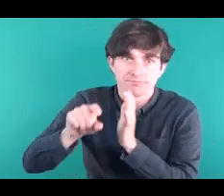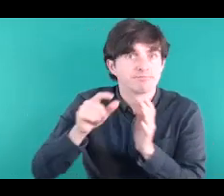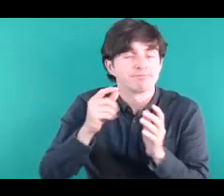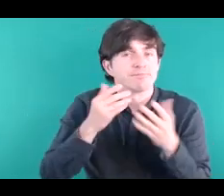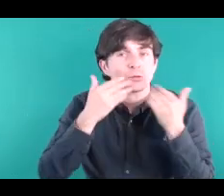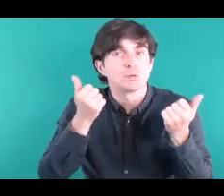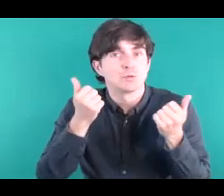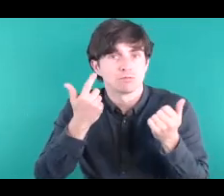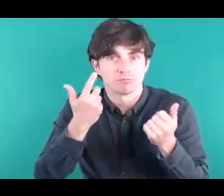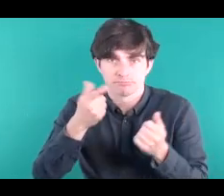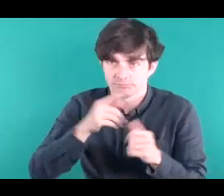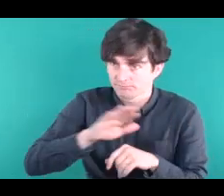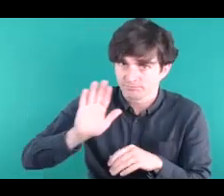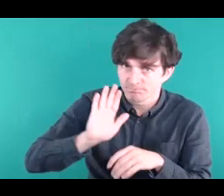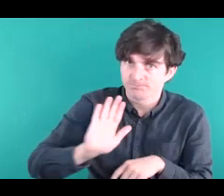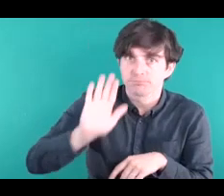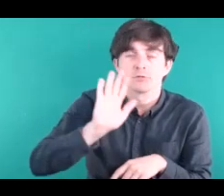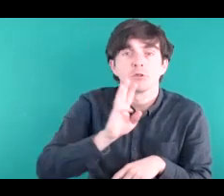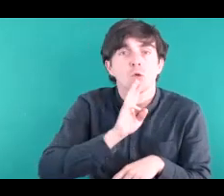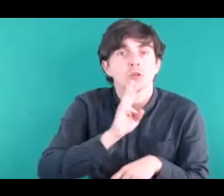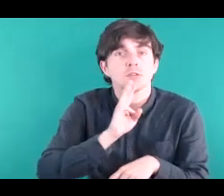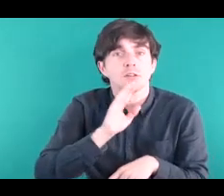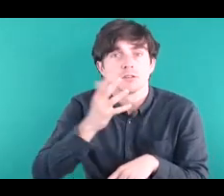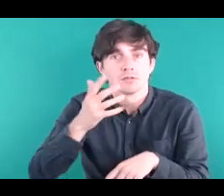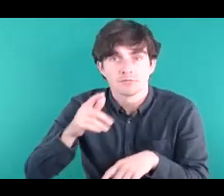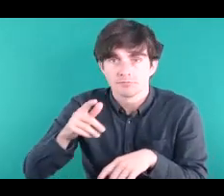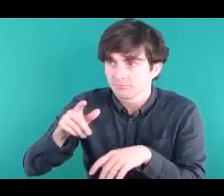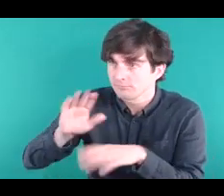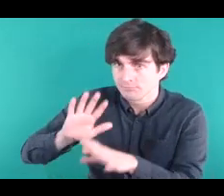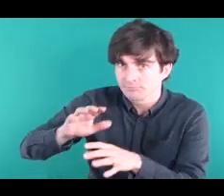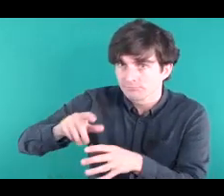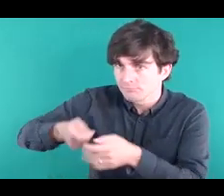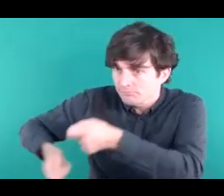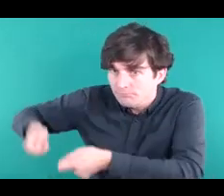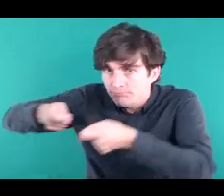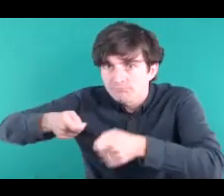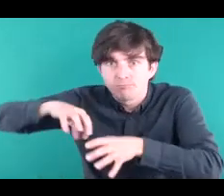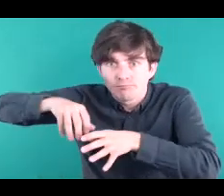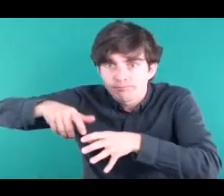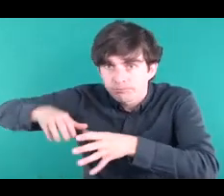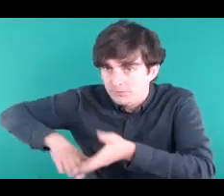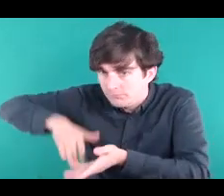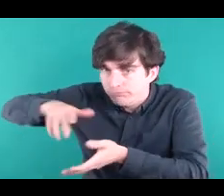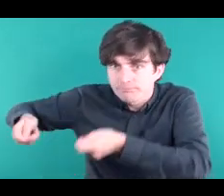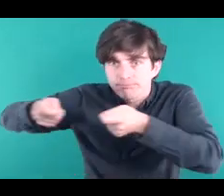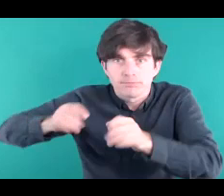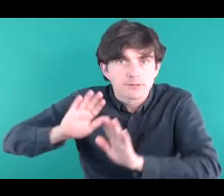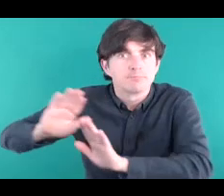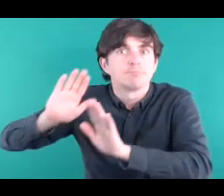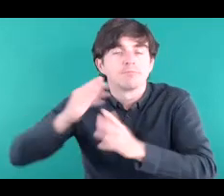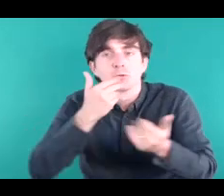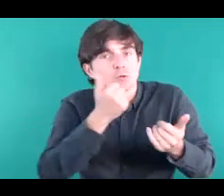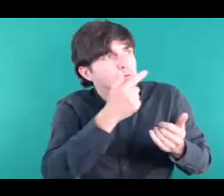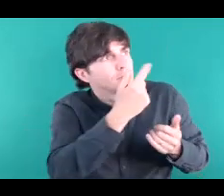Cash transfer, only around 4% who get access to it. And I can say that